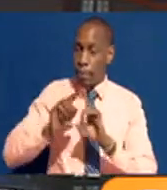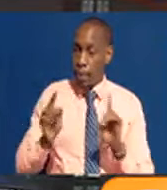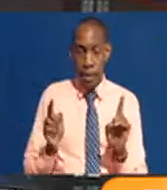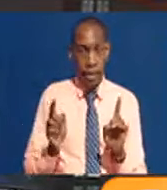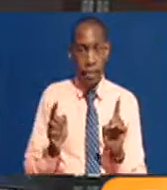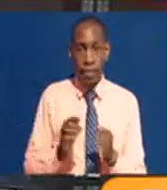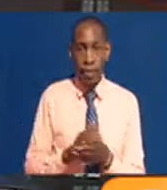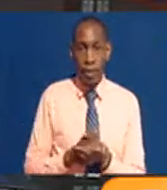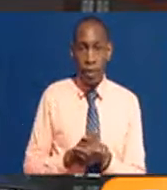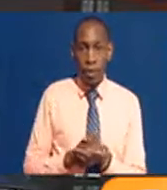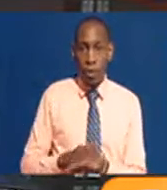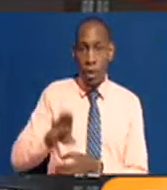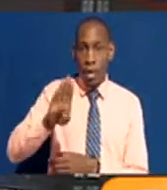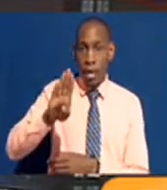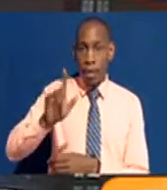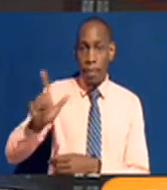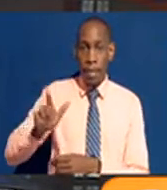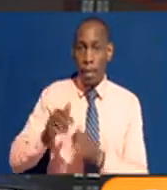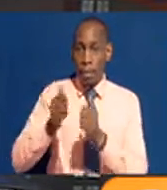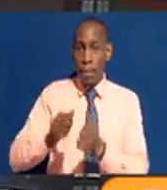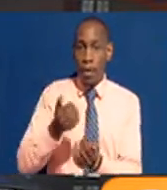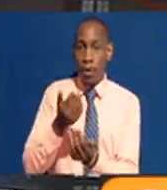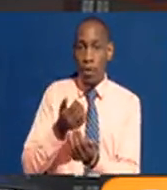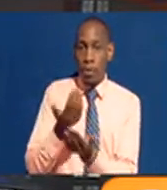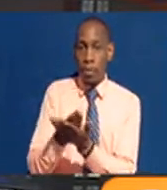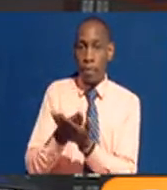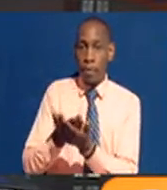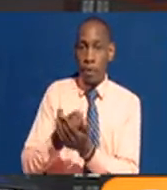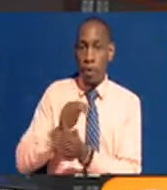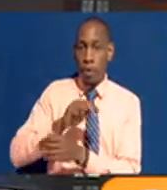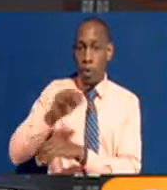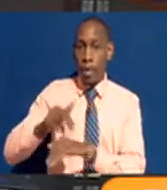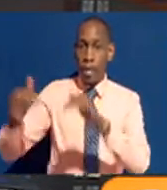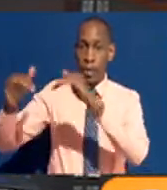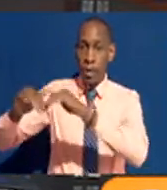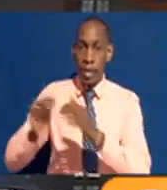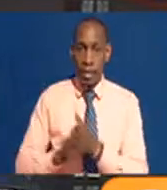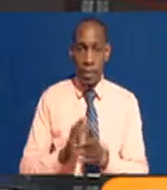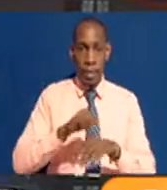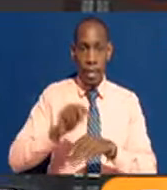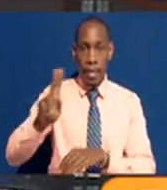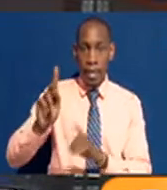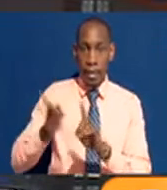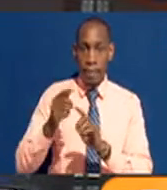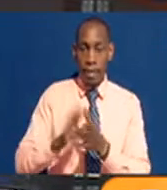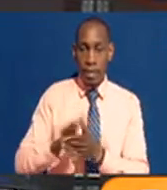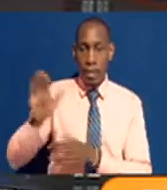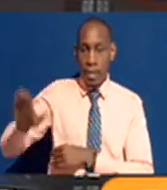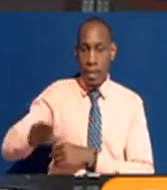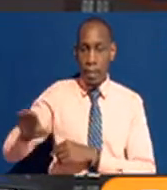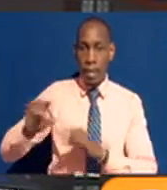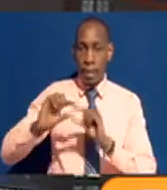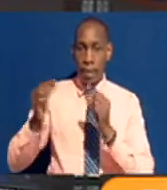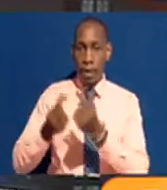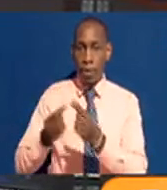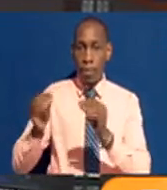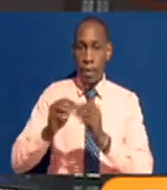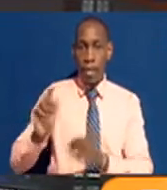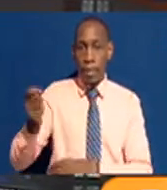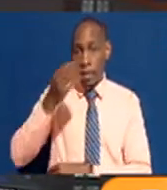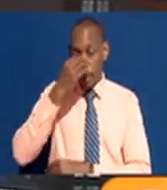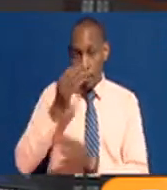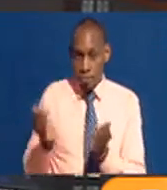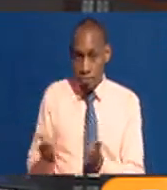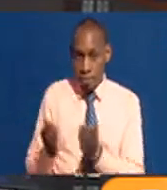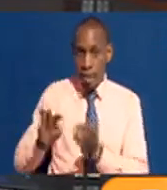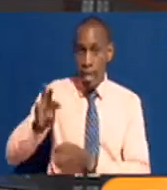a substantive bill has yet to be tabled on the floor of the House. Now, during a Kenya Kwanza parliamentary group meeting, President William Ruto